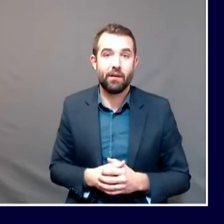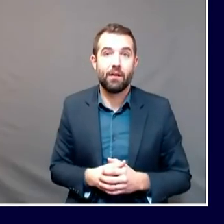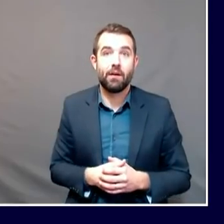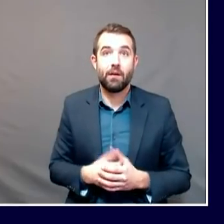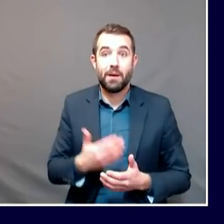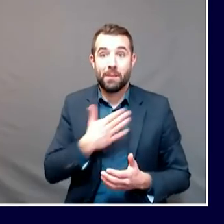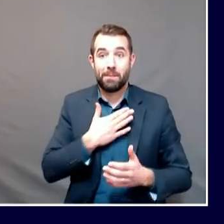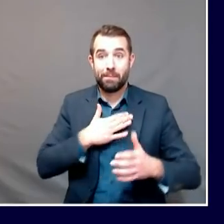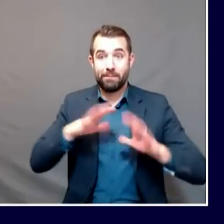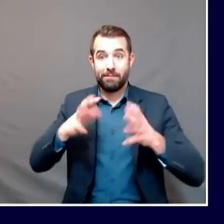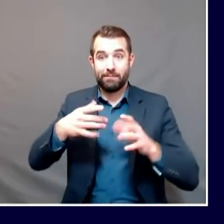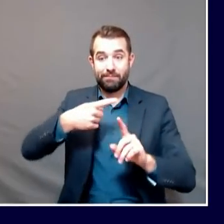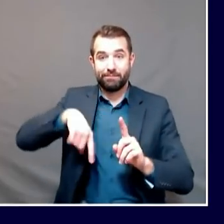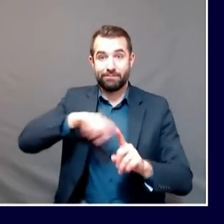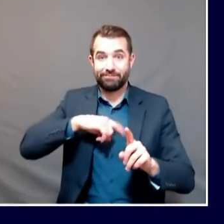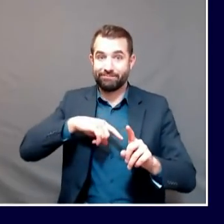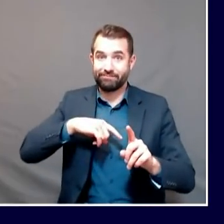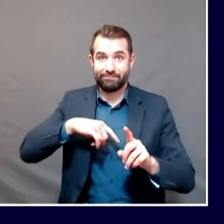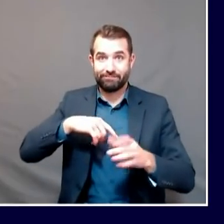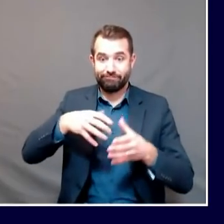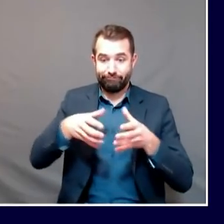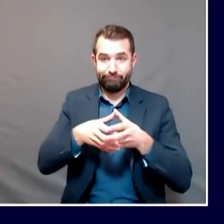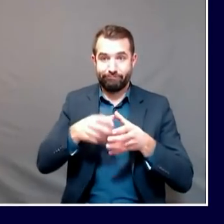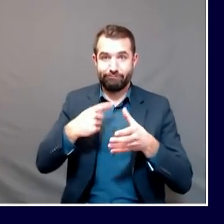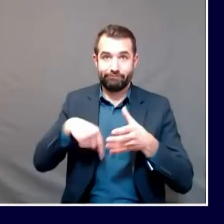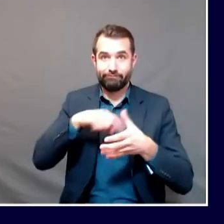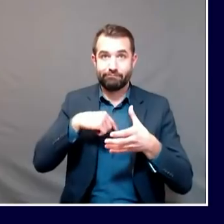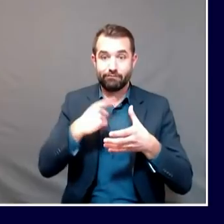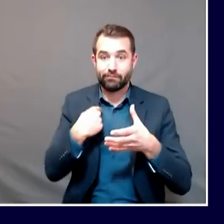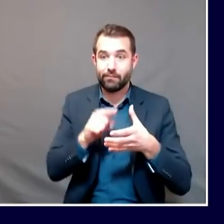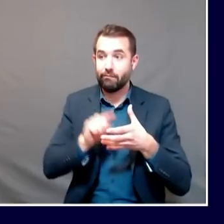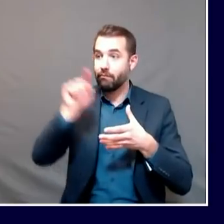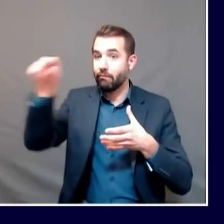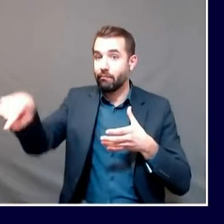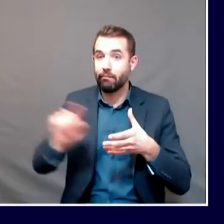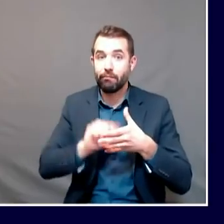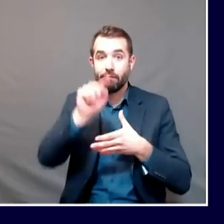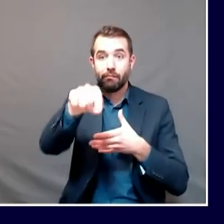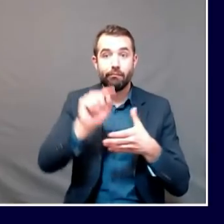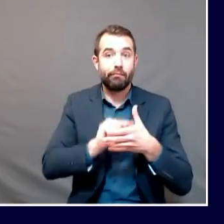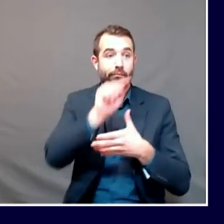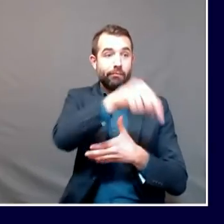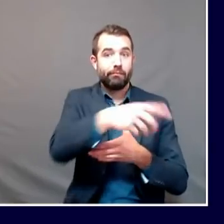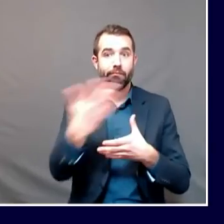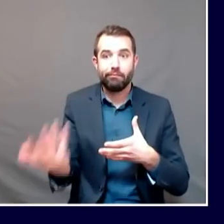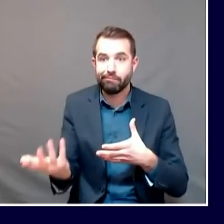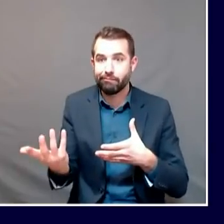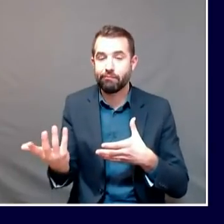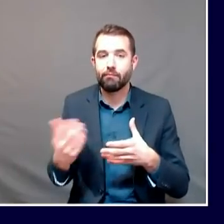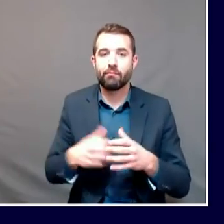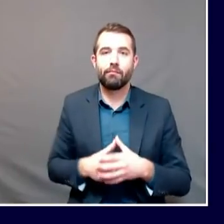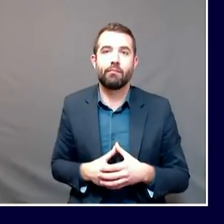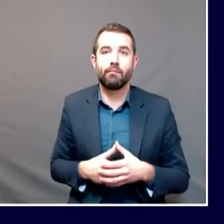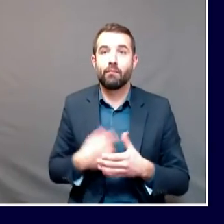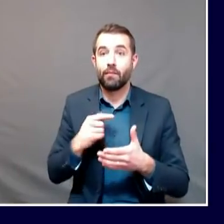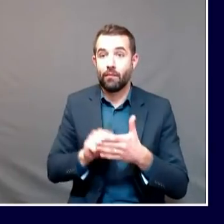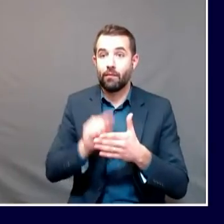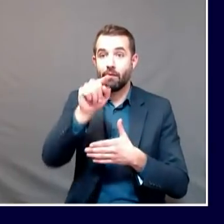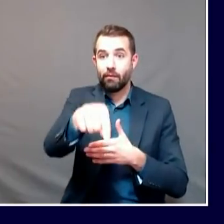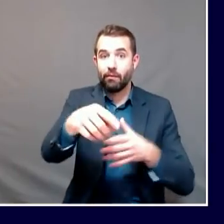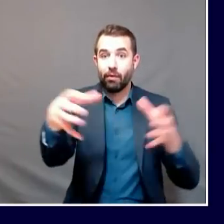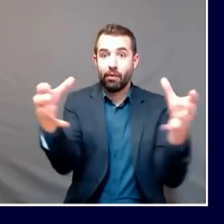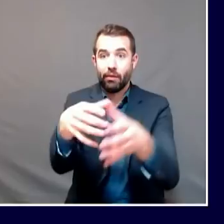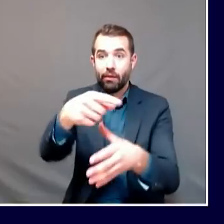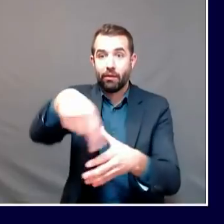there's the likelihood of exposure, particularly if those gatherings are of long duration and high